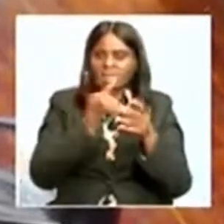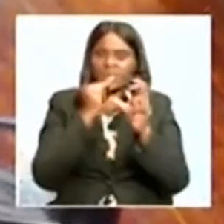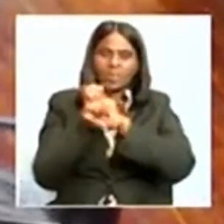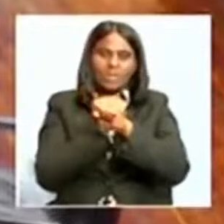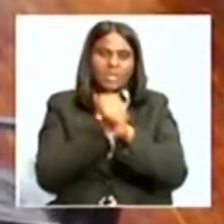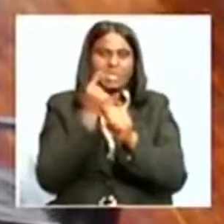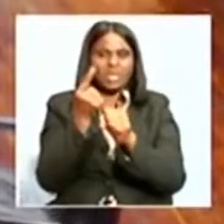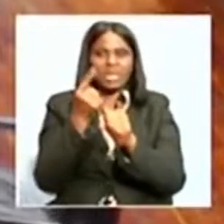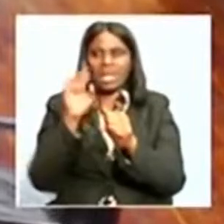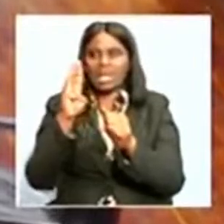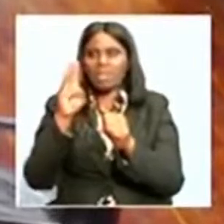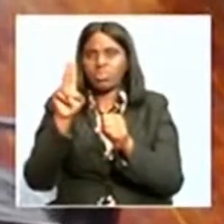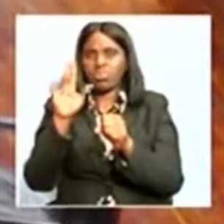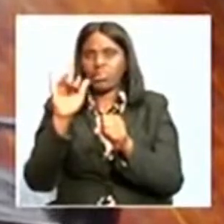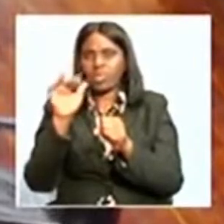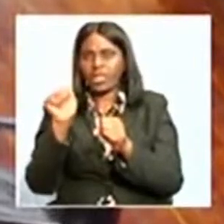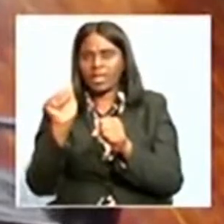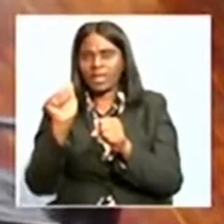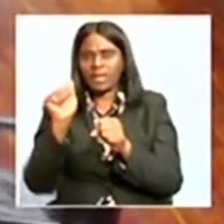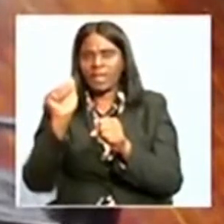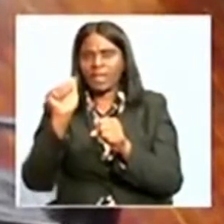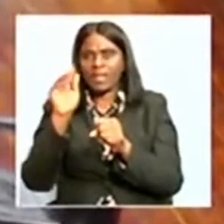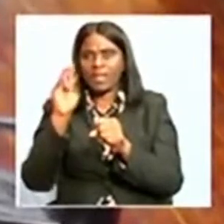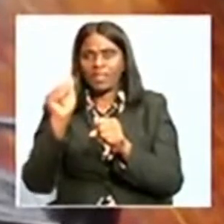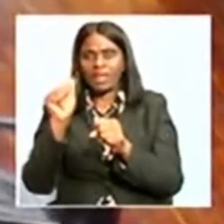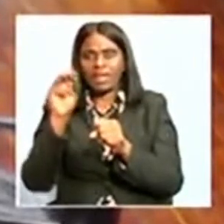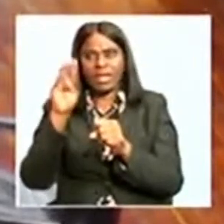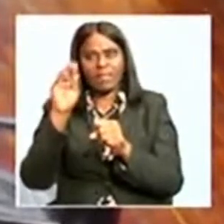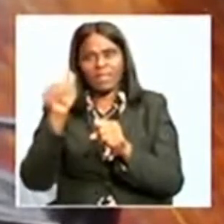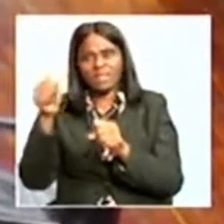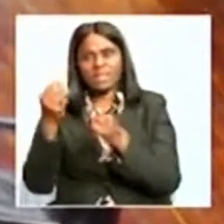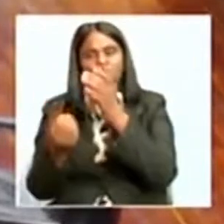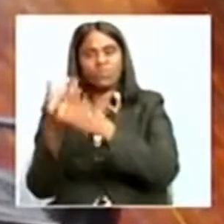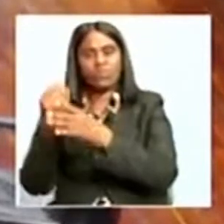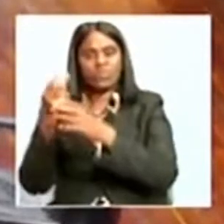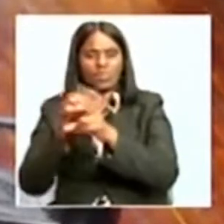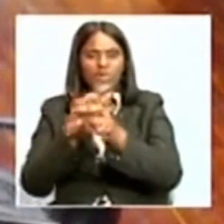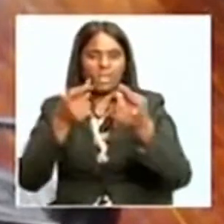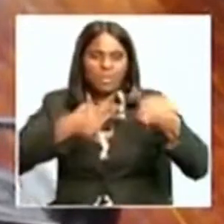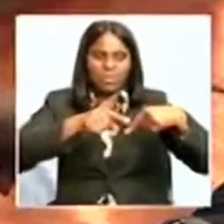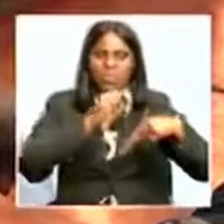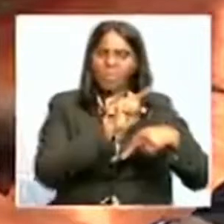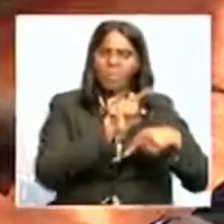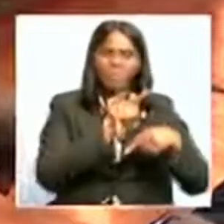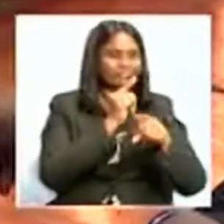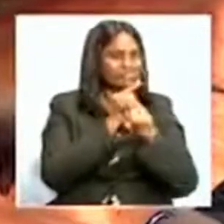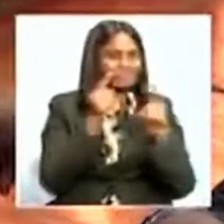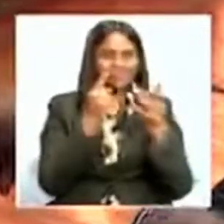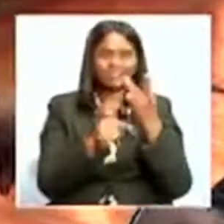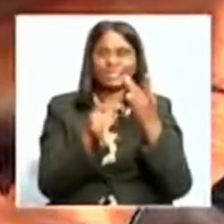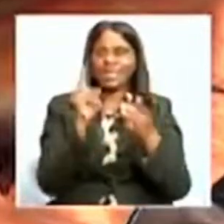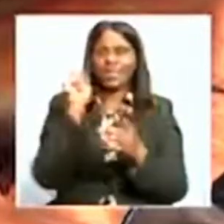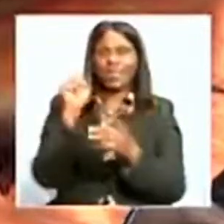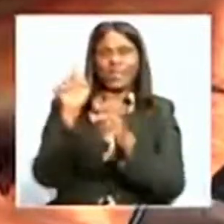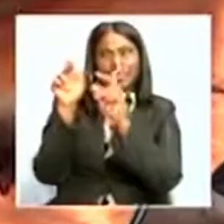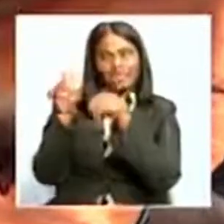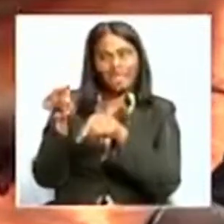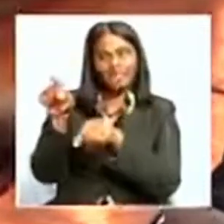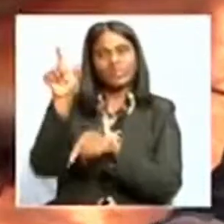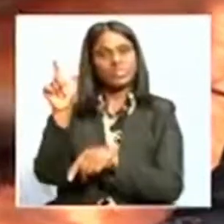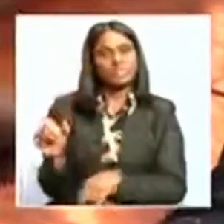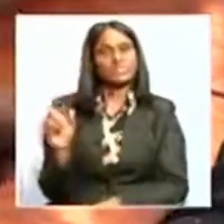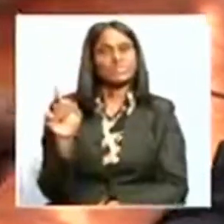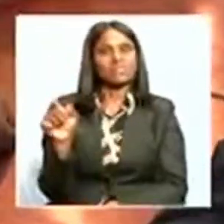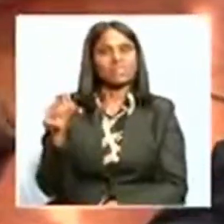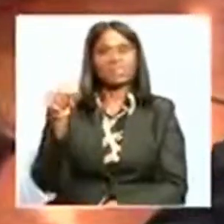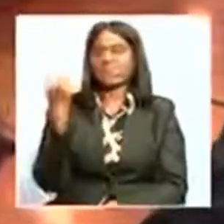one Biabamba who is doing potatoes. So the local market may just apply to one individual